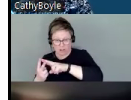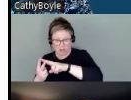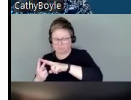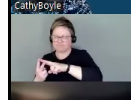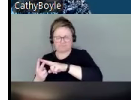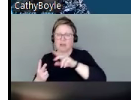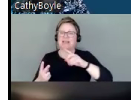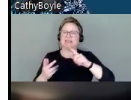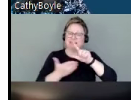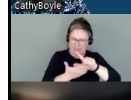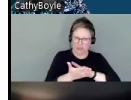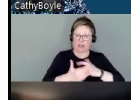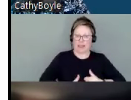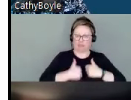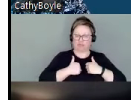address.